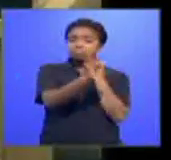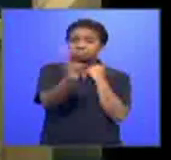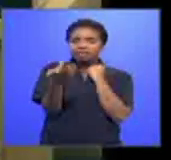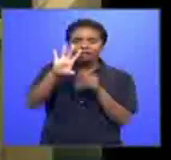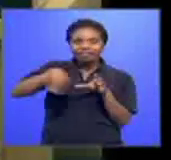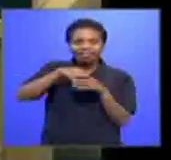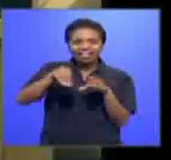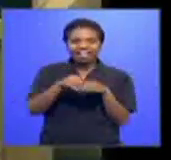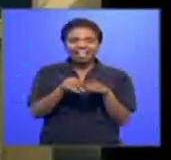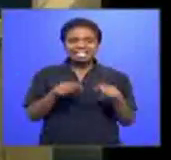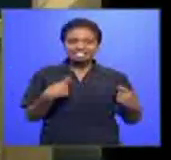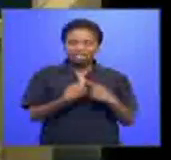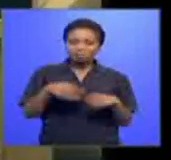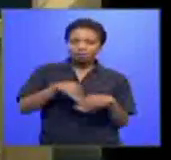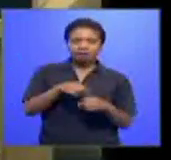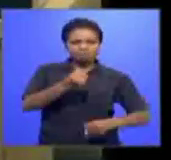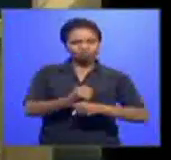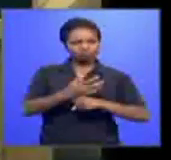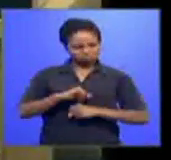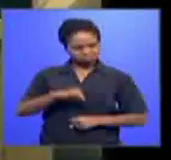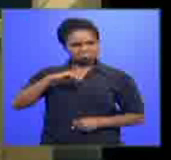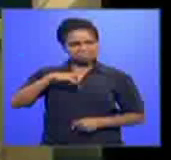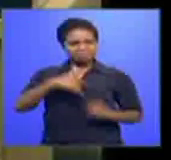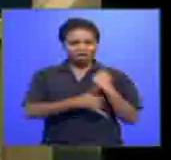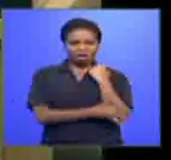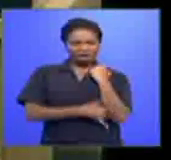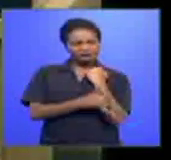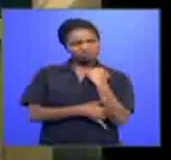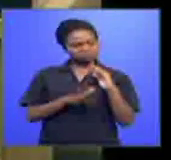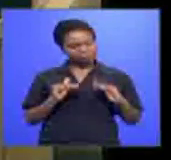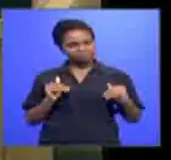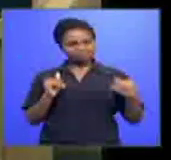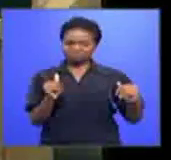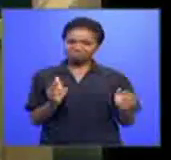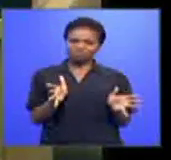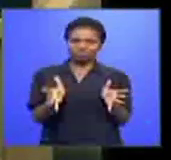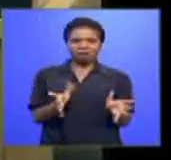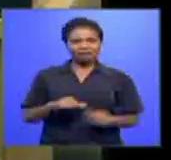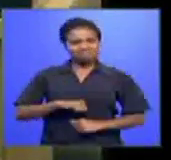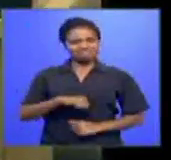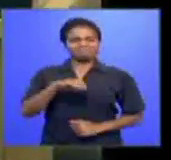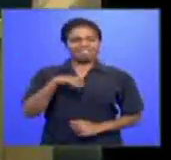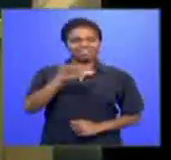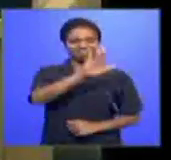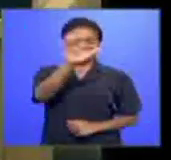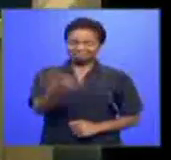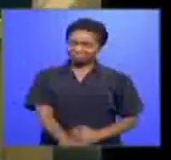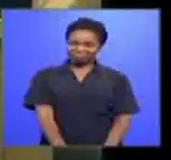their contribution to showcasing the standard of African football.